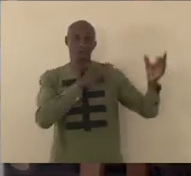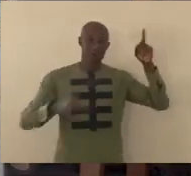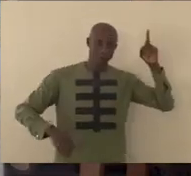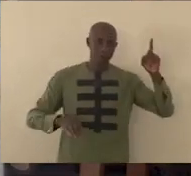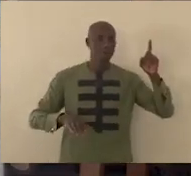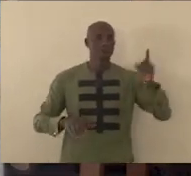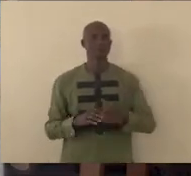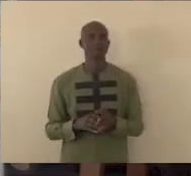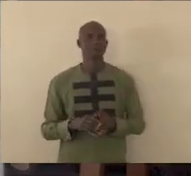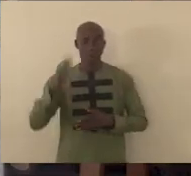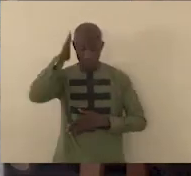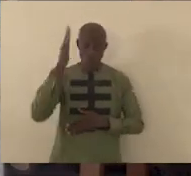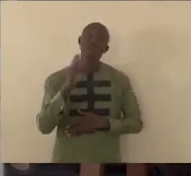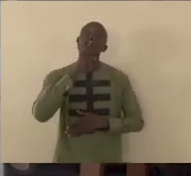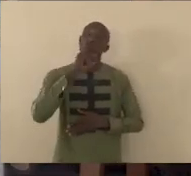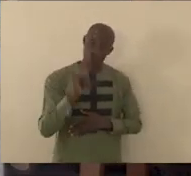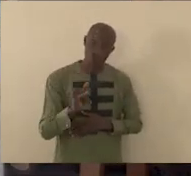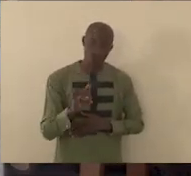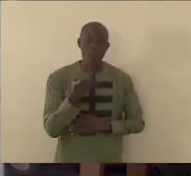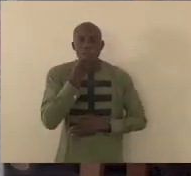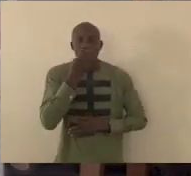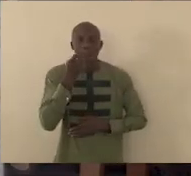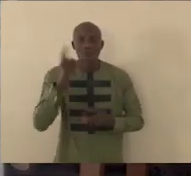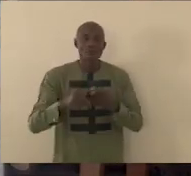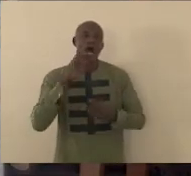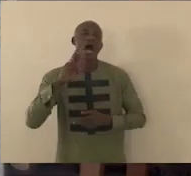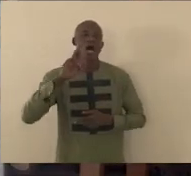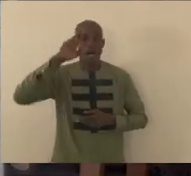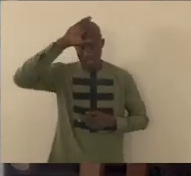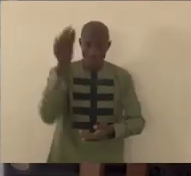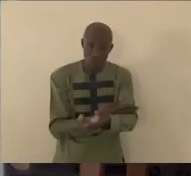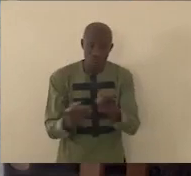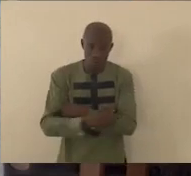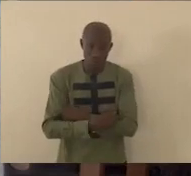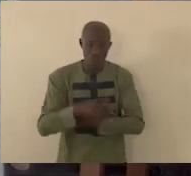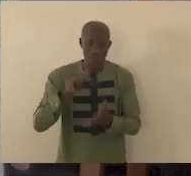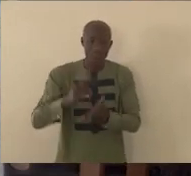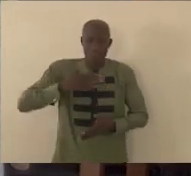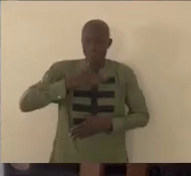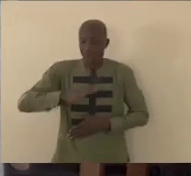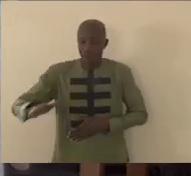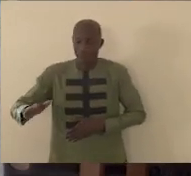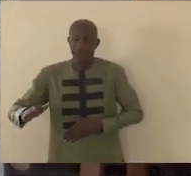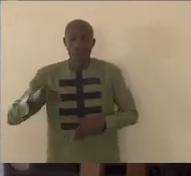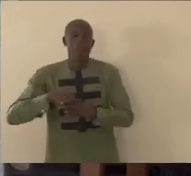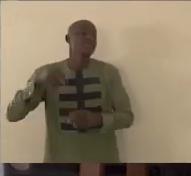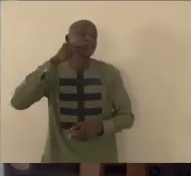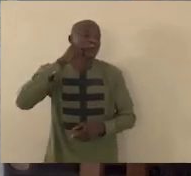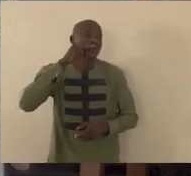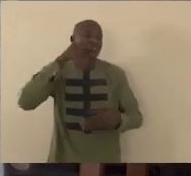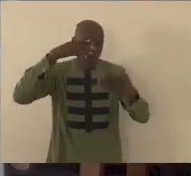Jesus will indeed speak to her son today and say, my children in Nigeria have run out of